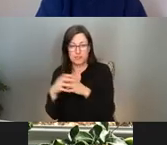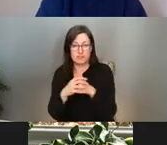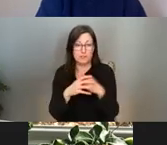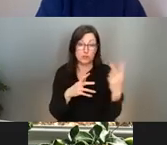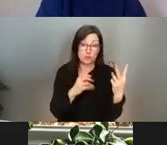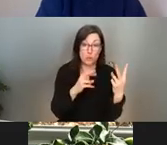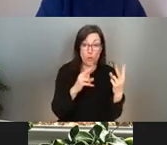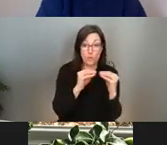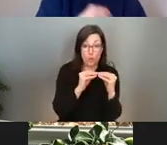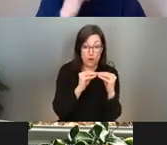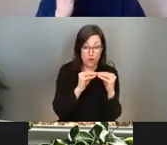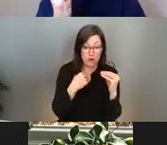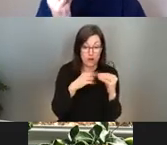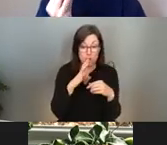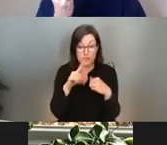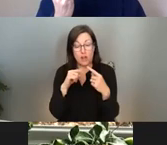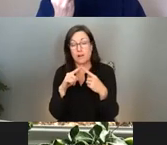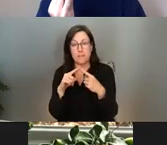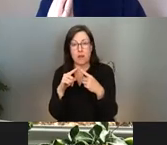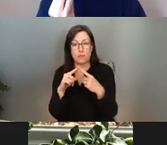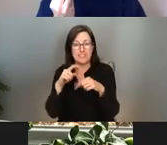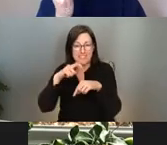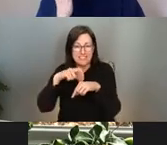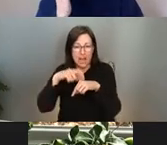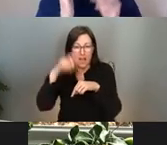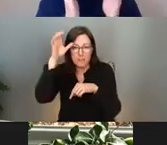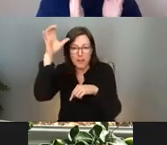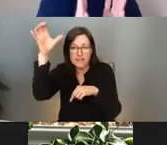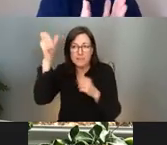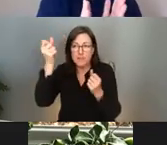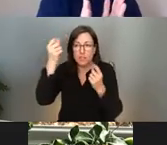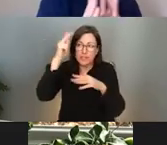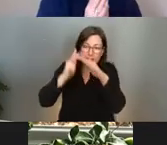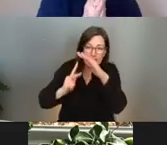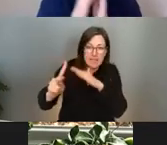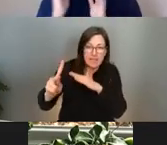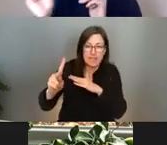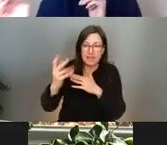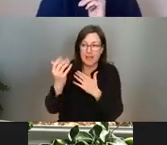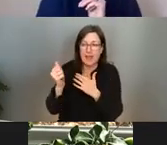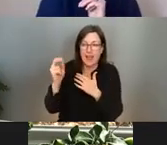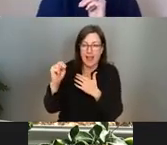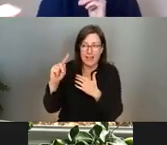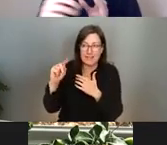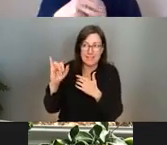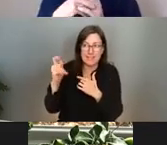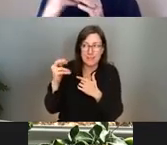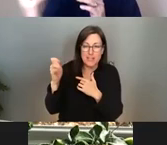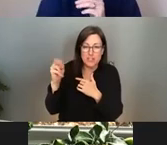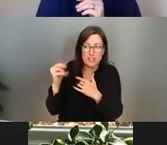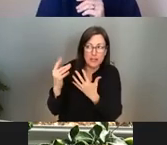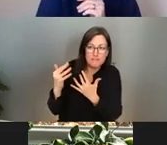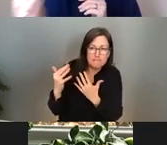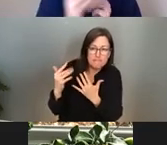about time concepts, learning and understanding that anticipation, and then now we do this, and then next is this, and then